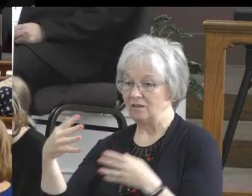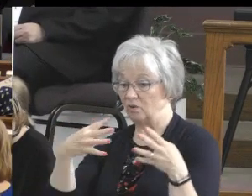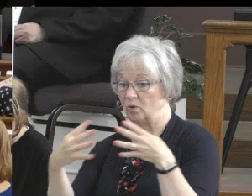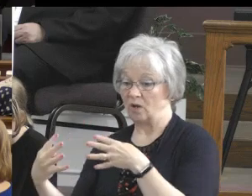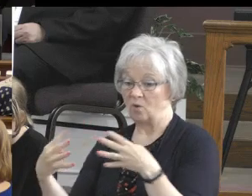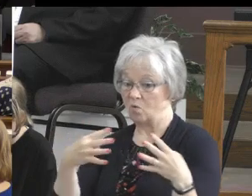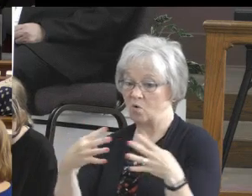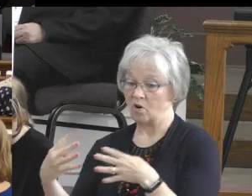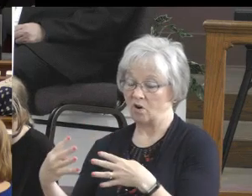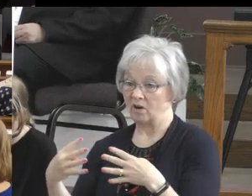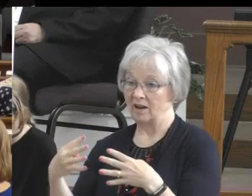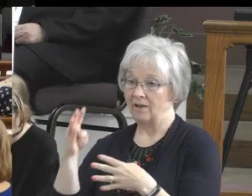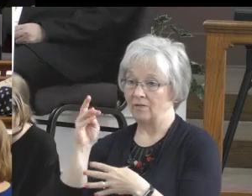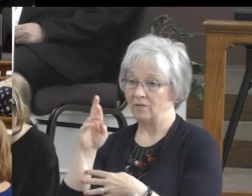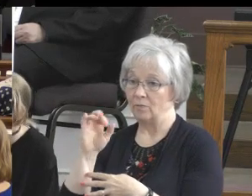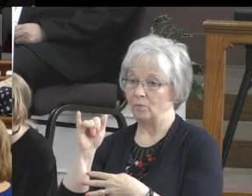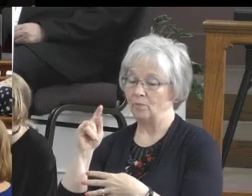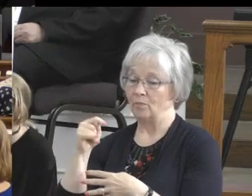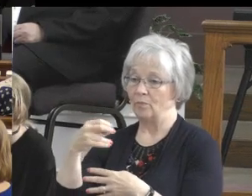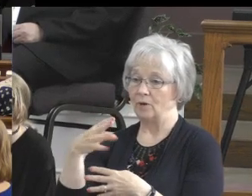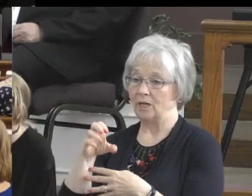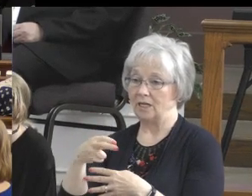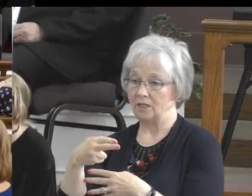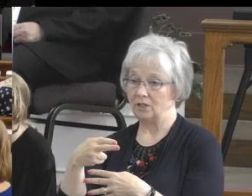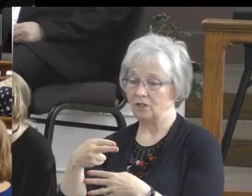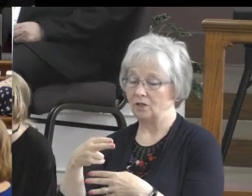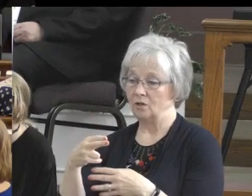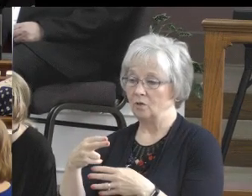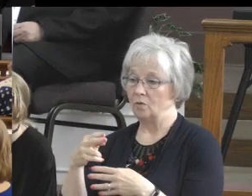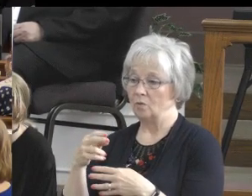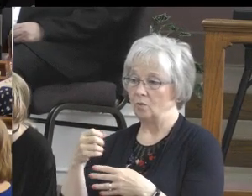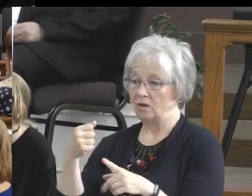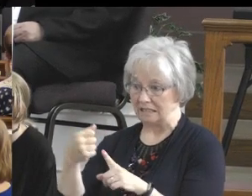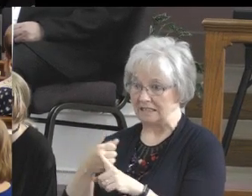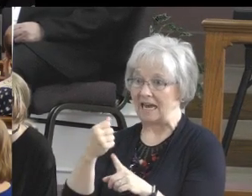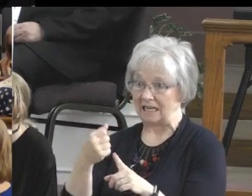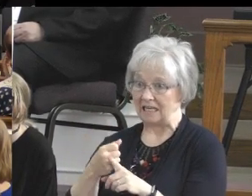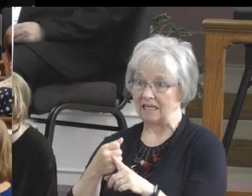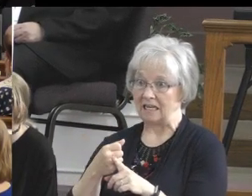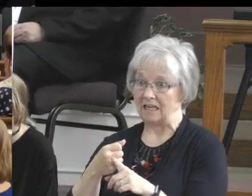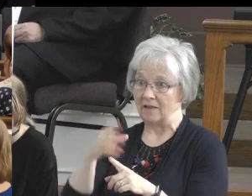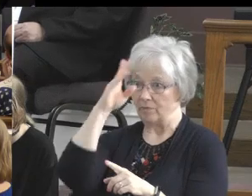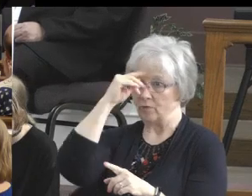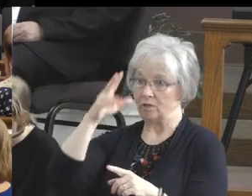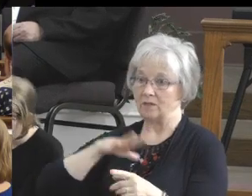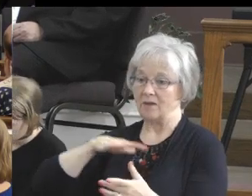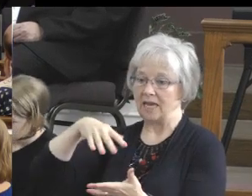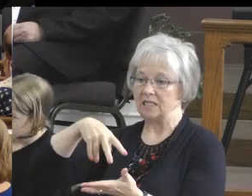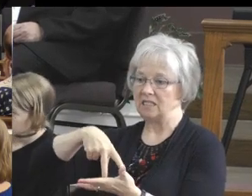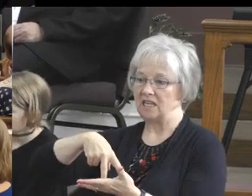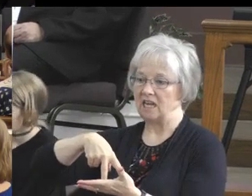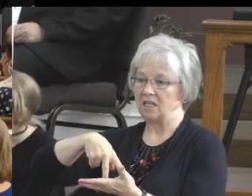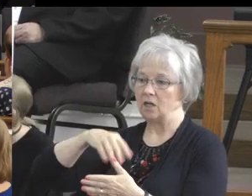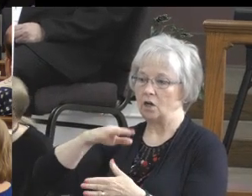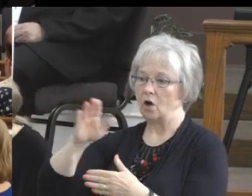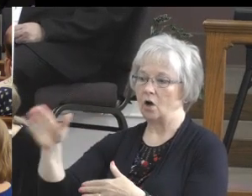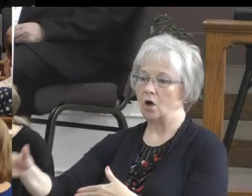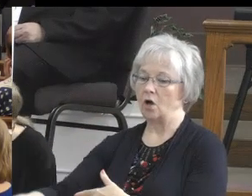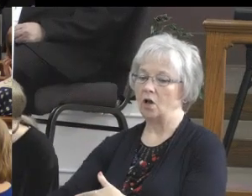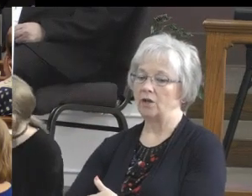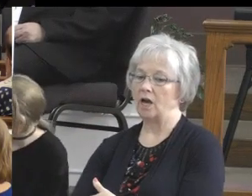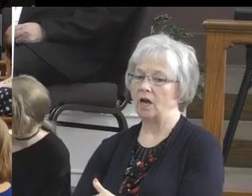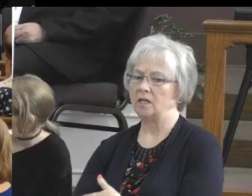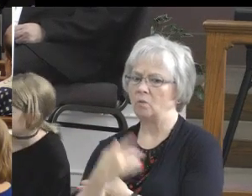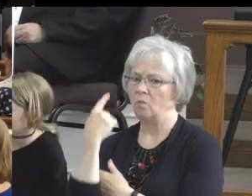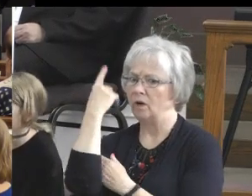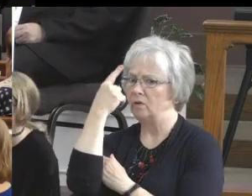British were attacking. And there was a man standing on that ship all night long, waiting to see what would happen. All night